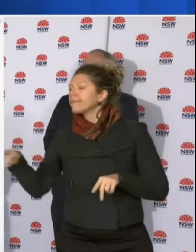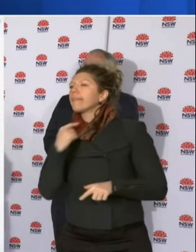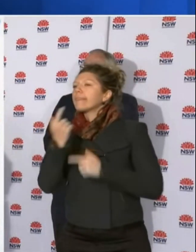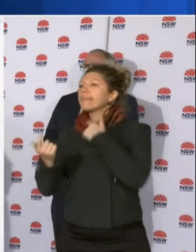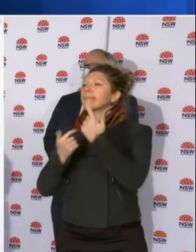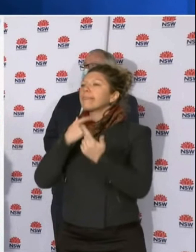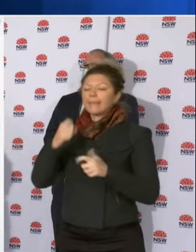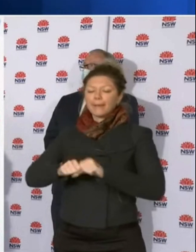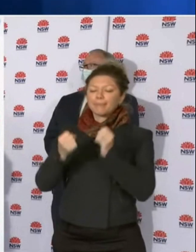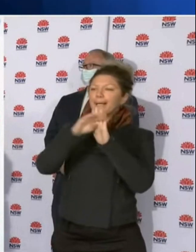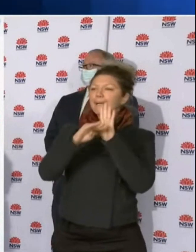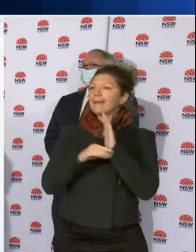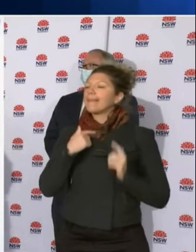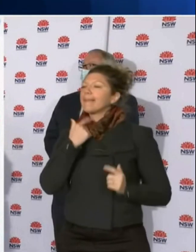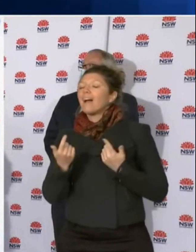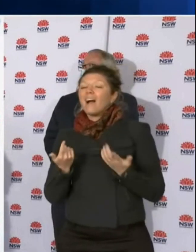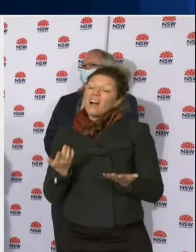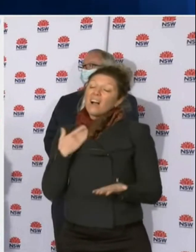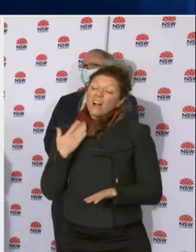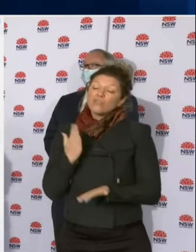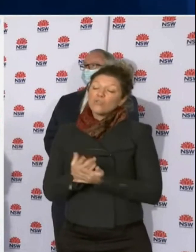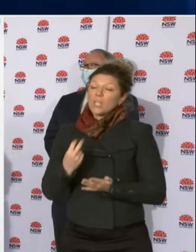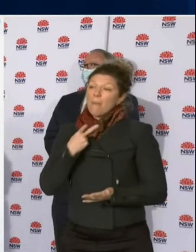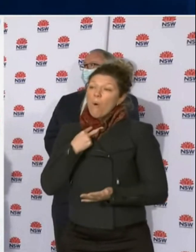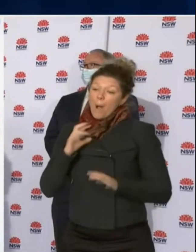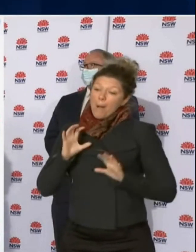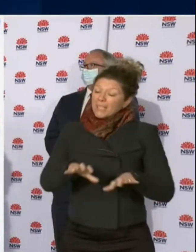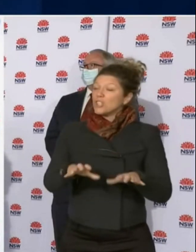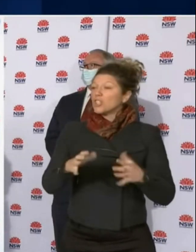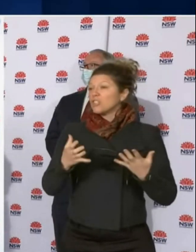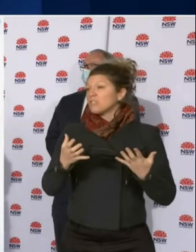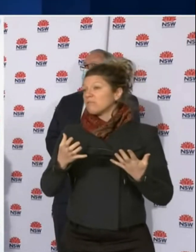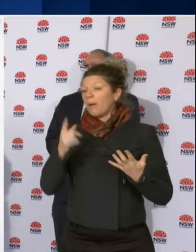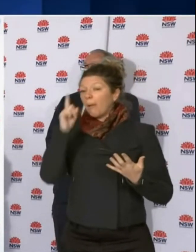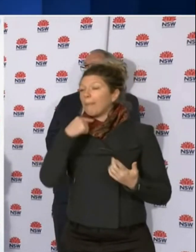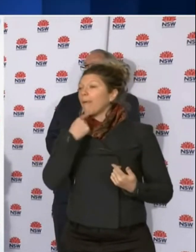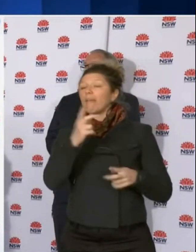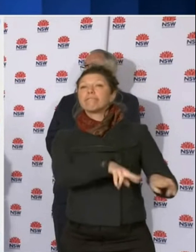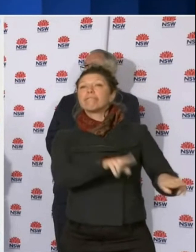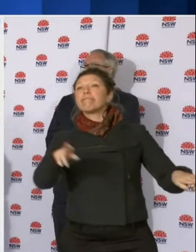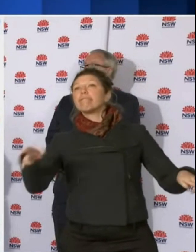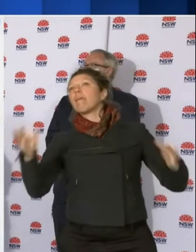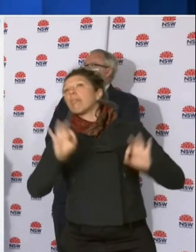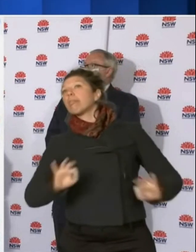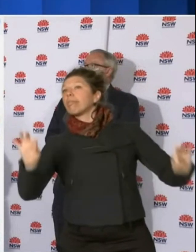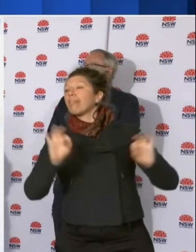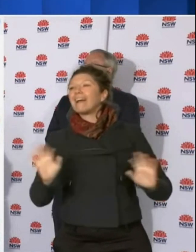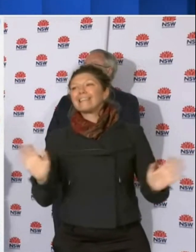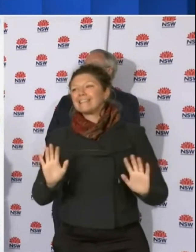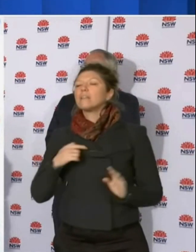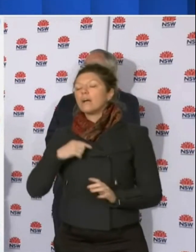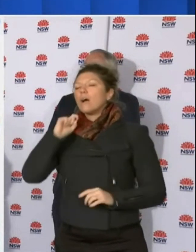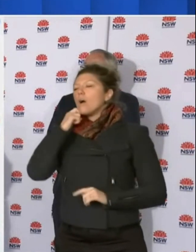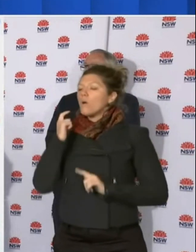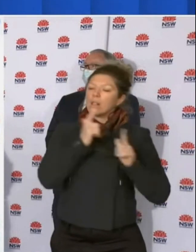clearly it disappoints us around the beaches what occurred, and we'll have a stronger, more visible police presence. We'll work with local government